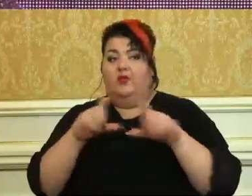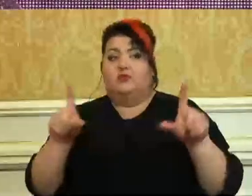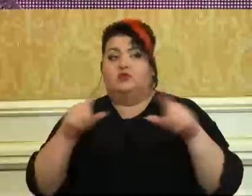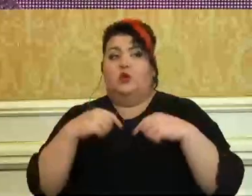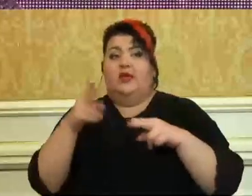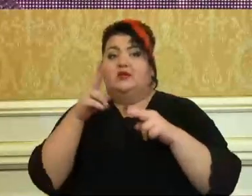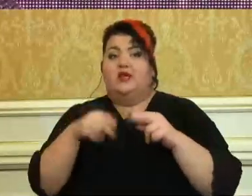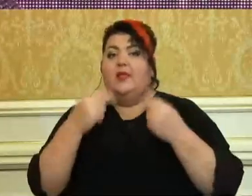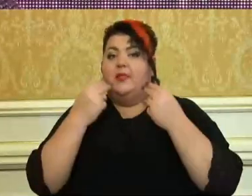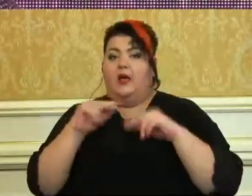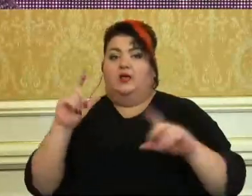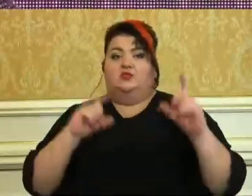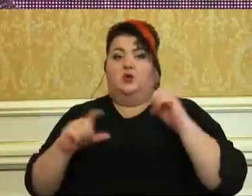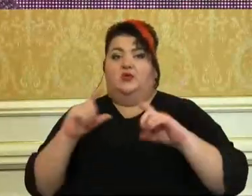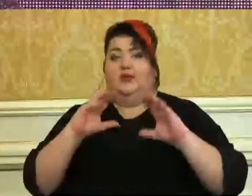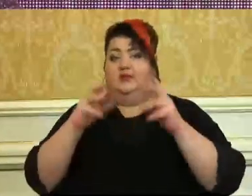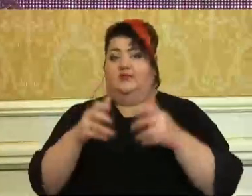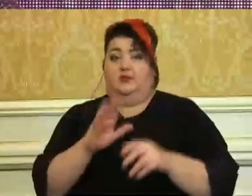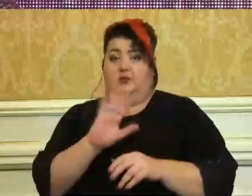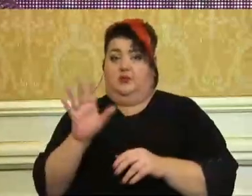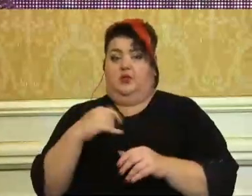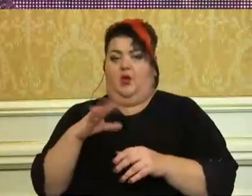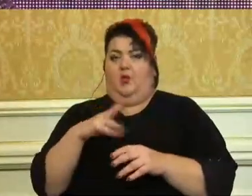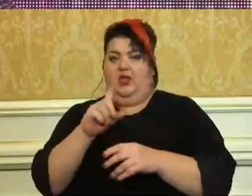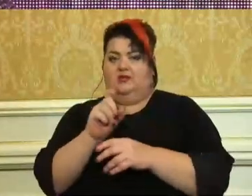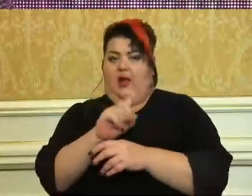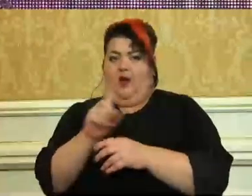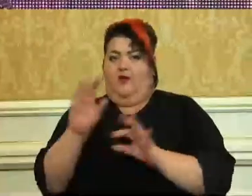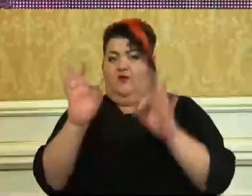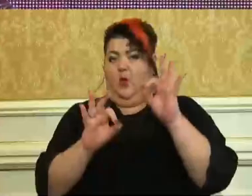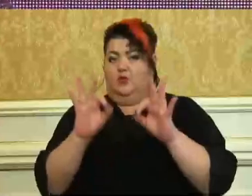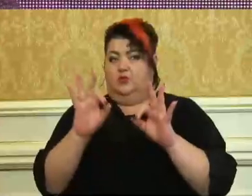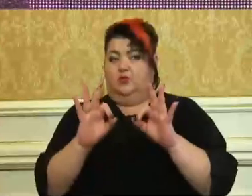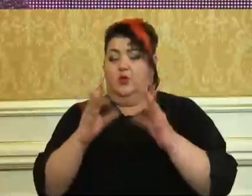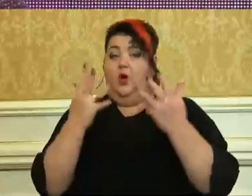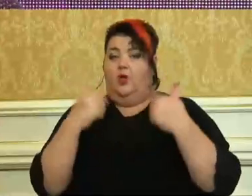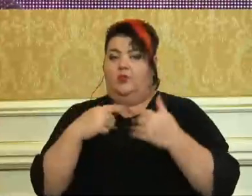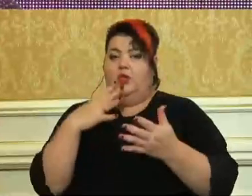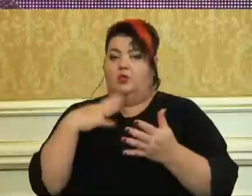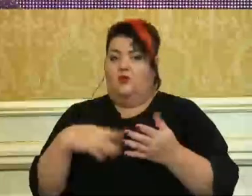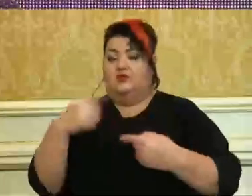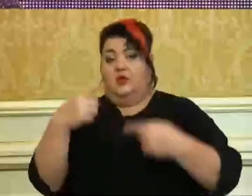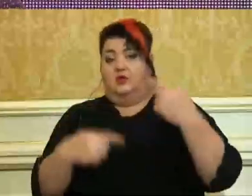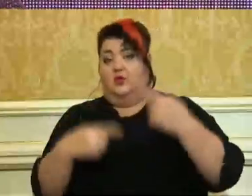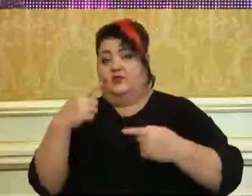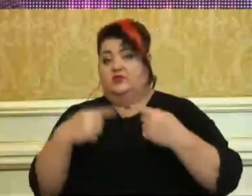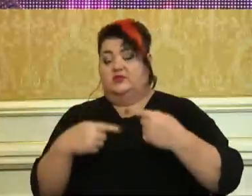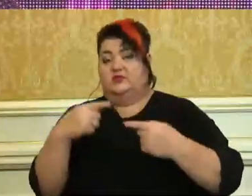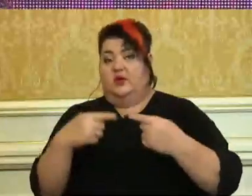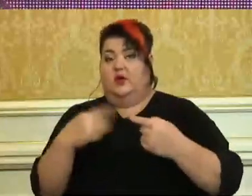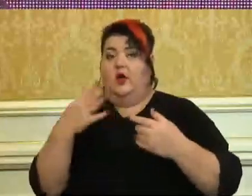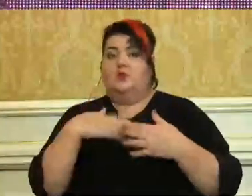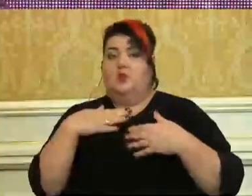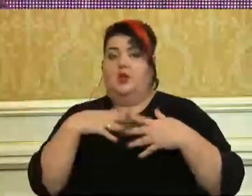Ventures Fund. Because of I graduated the best university of the world. Now they told me that because of the quote. But when